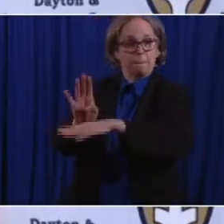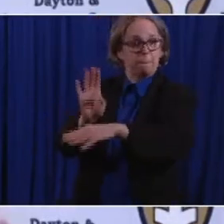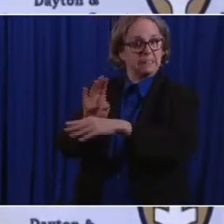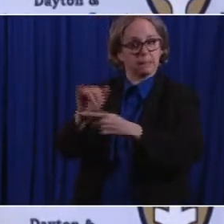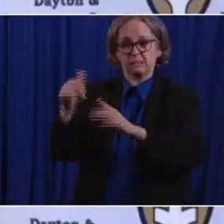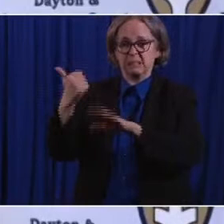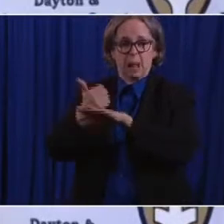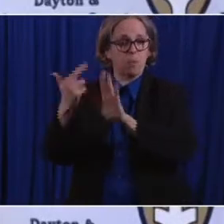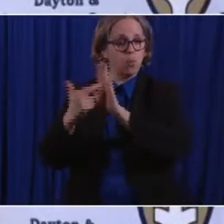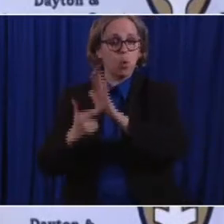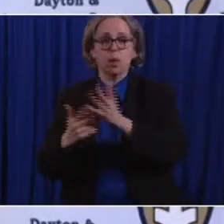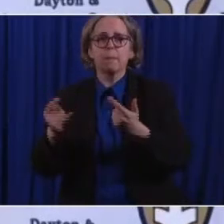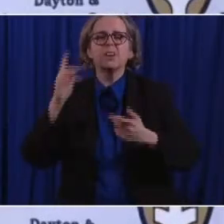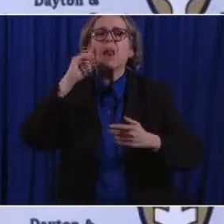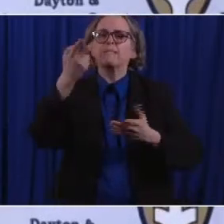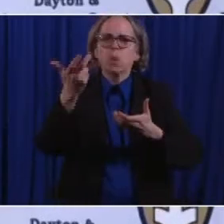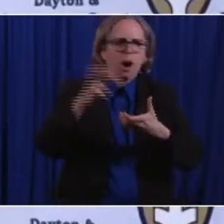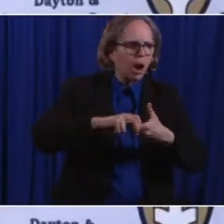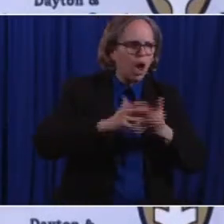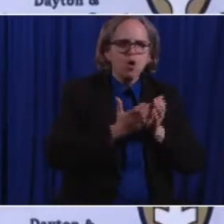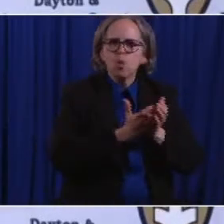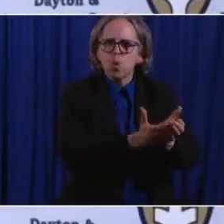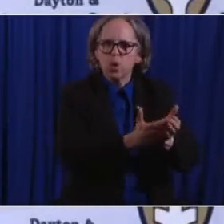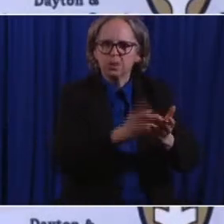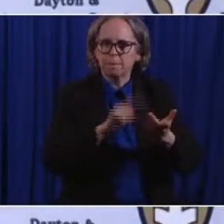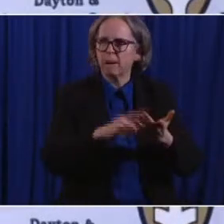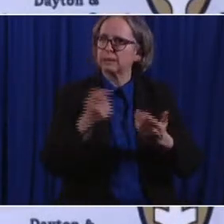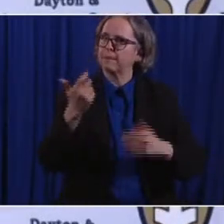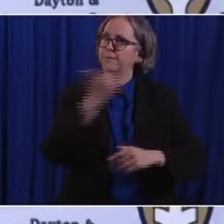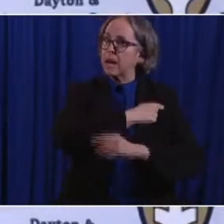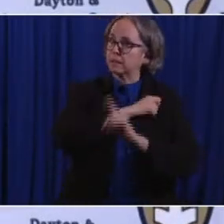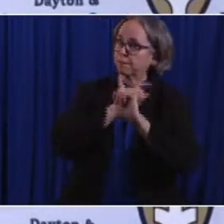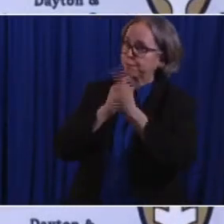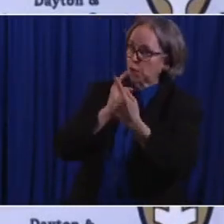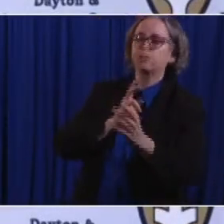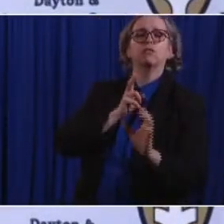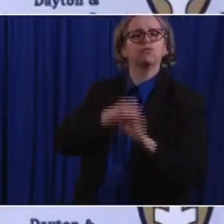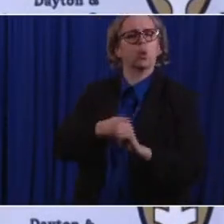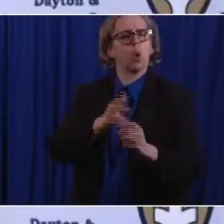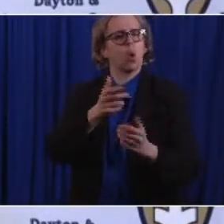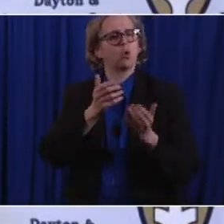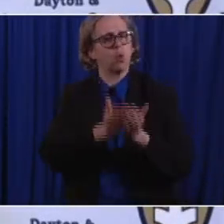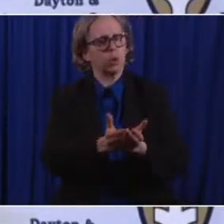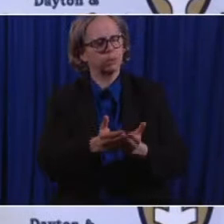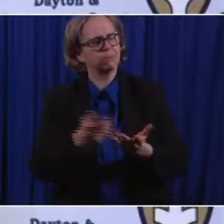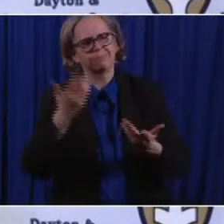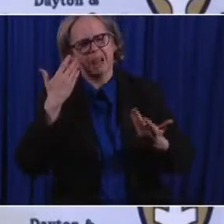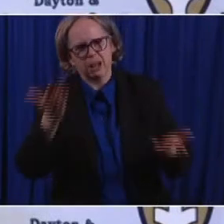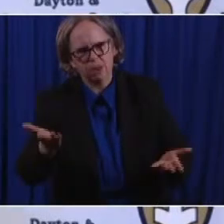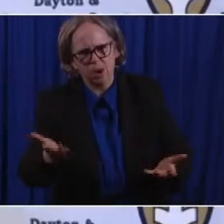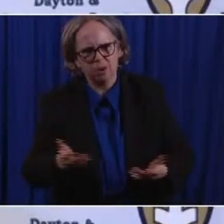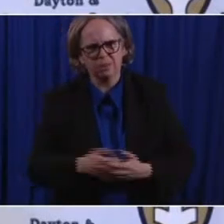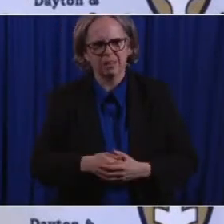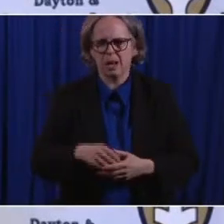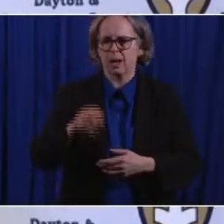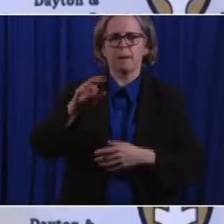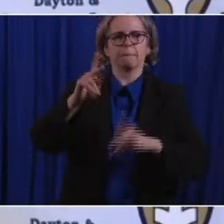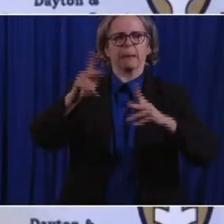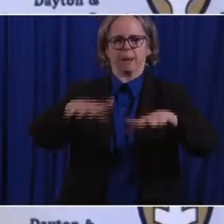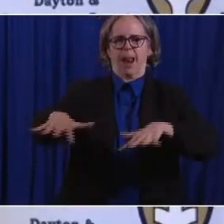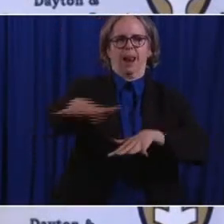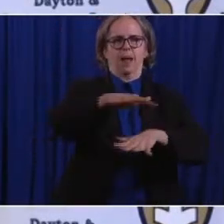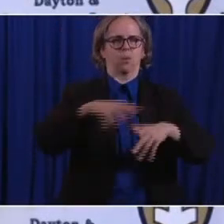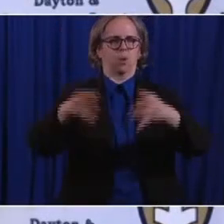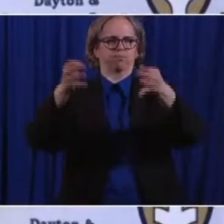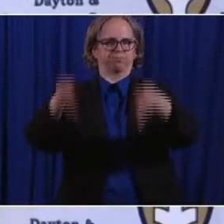that only has vaccinated people? I don't know. I don't know where the market is on that. But the market will determine that. And,